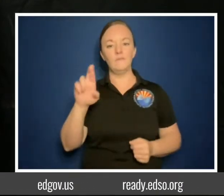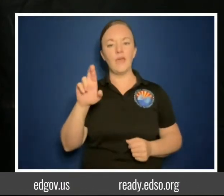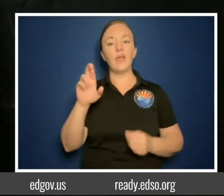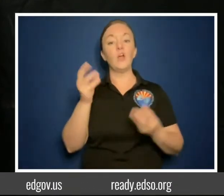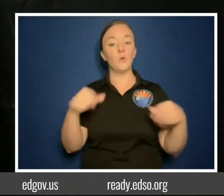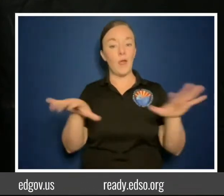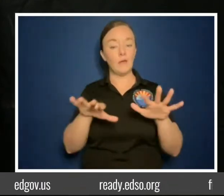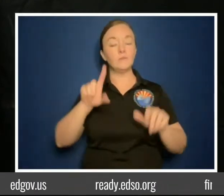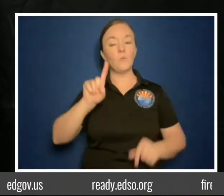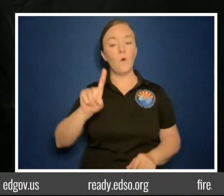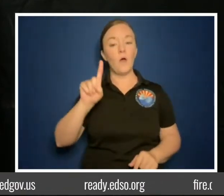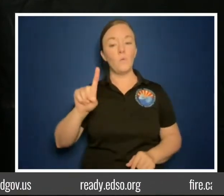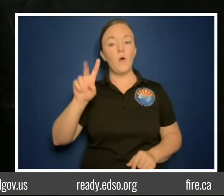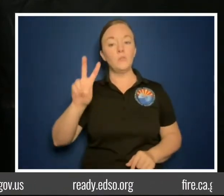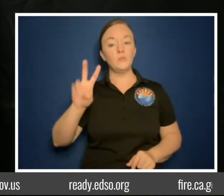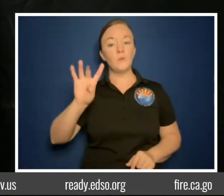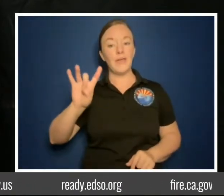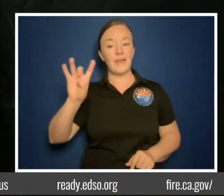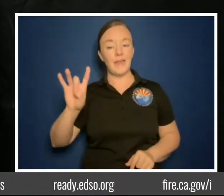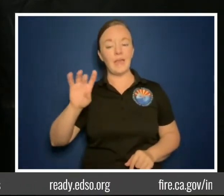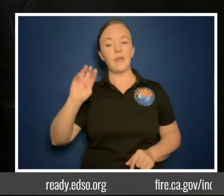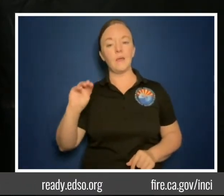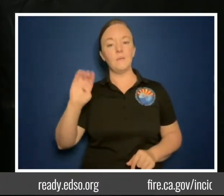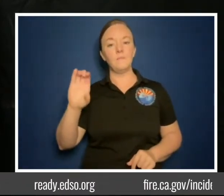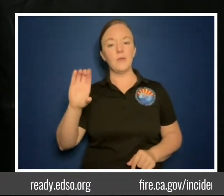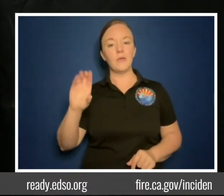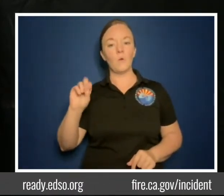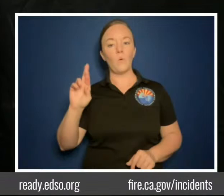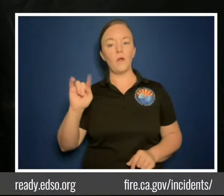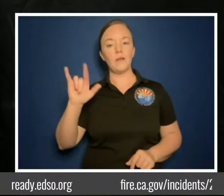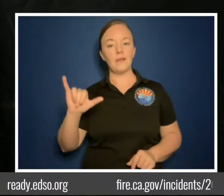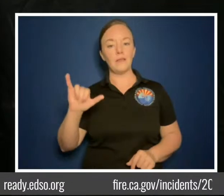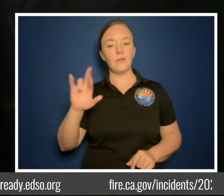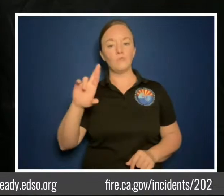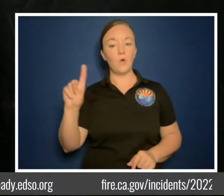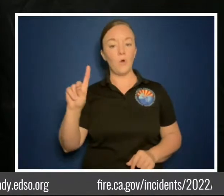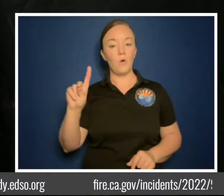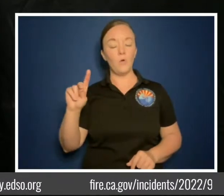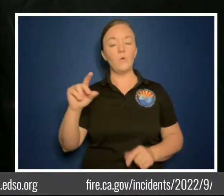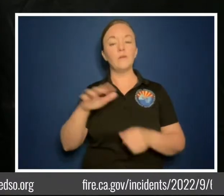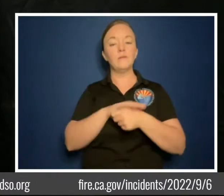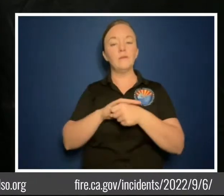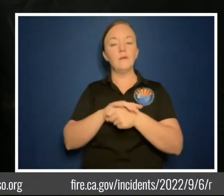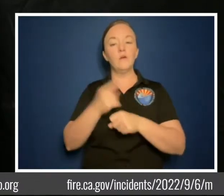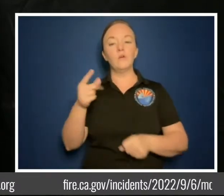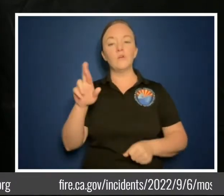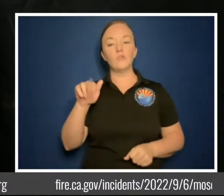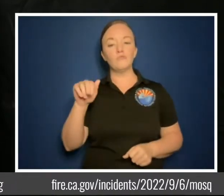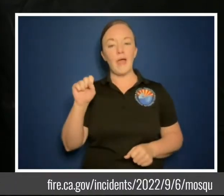11228 McCourtney Road in Grass Valley. Please enter through gate number 8.